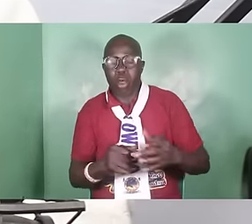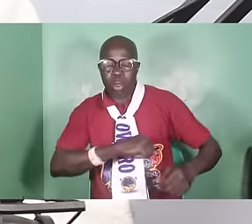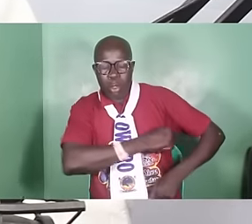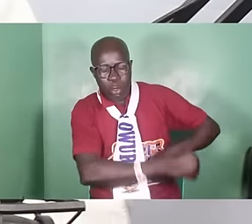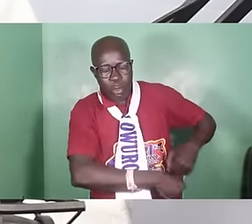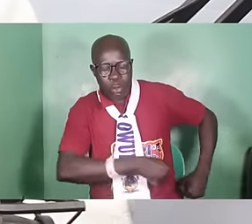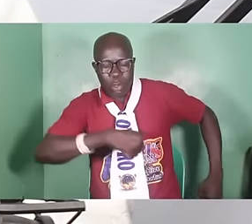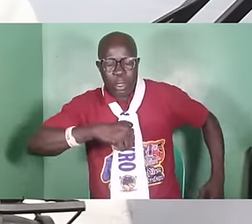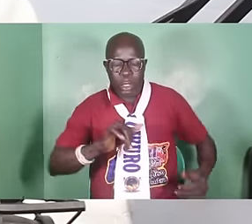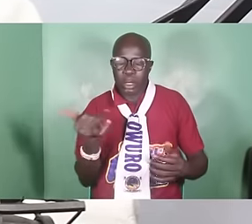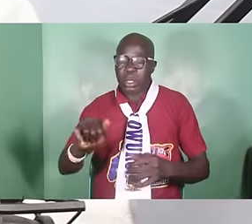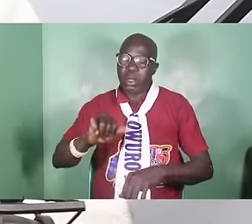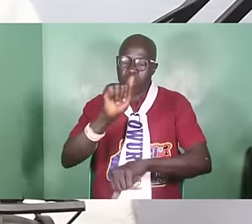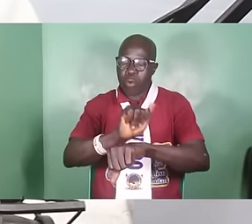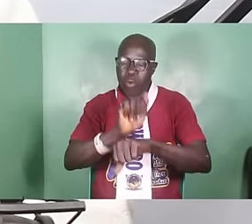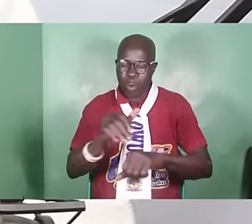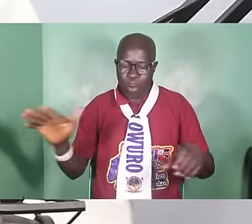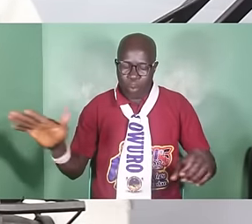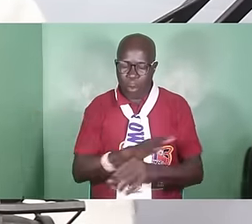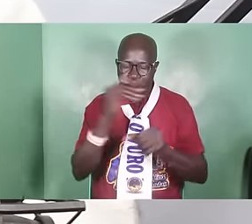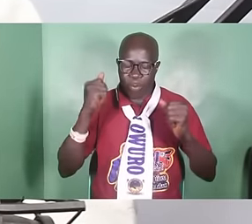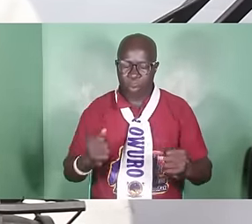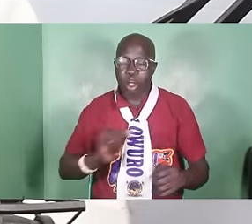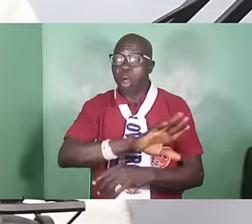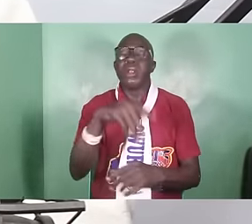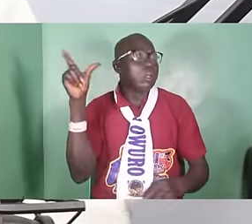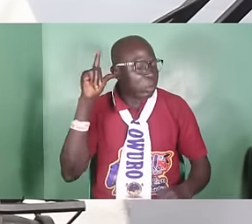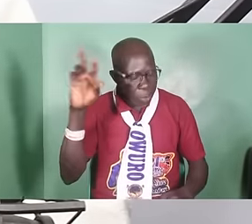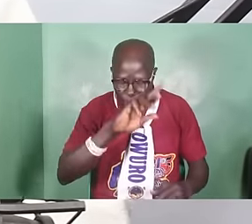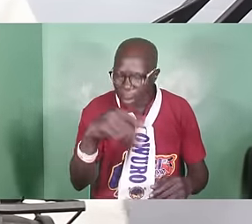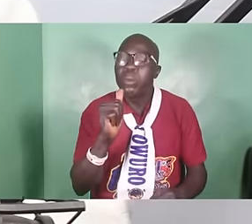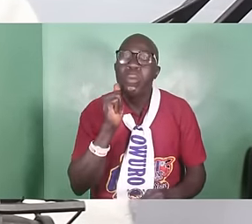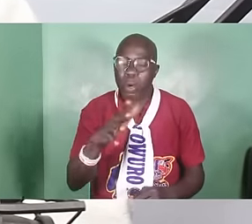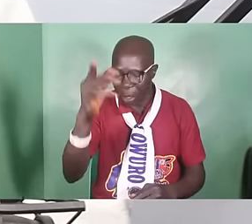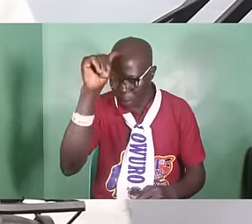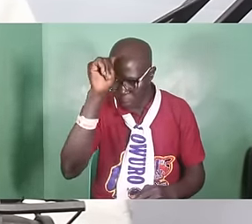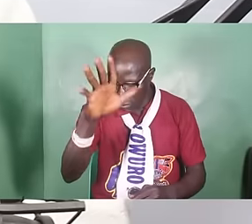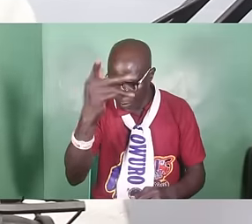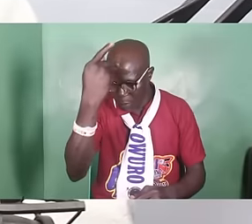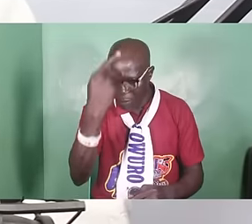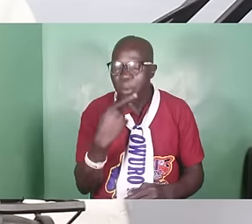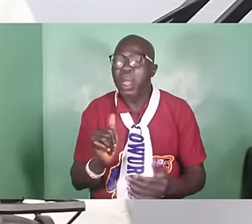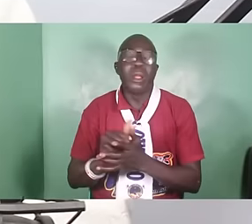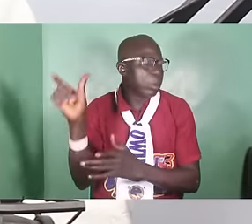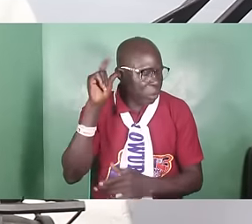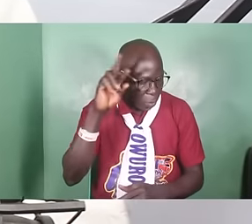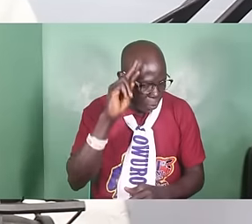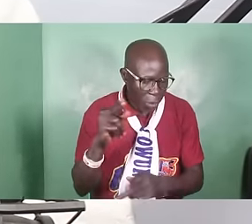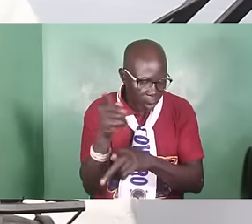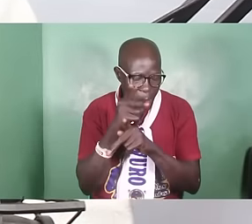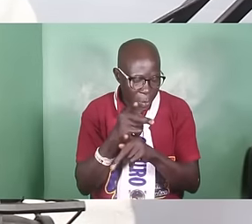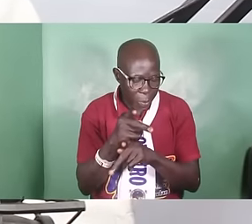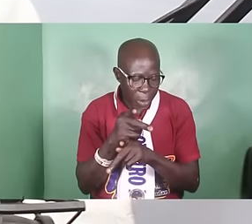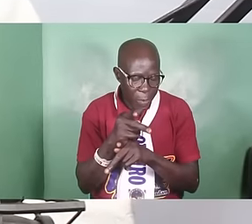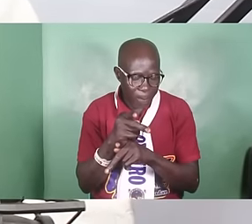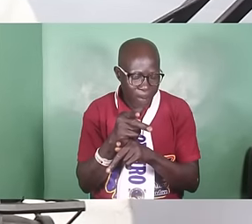gardens. Isi agbara lo ma se. We work powerfully. E wa gbo me eyan bi amo. Give it to me mothers. Lokunrin lo benin. Both men. Egbo mi dada. Please carefully to me. Se